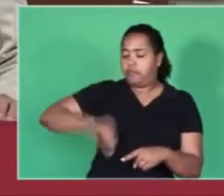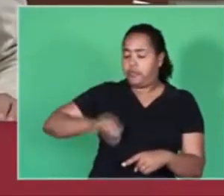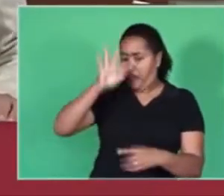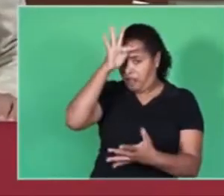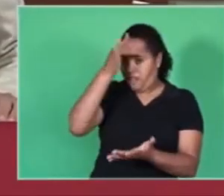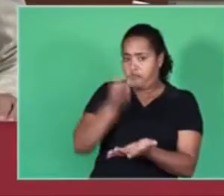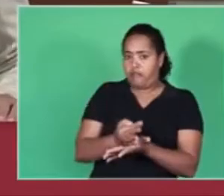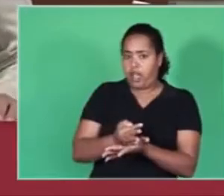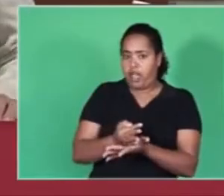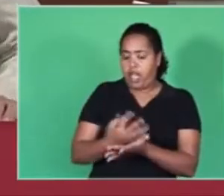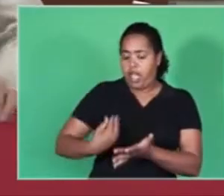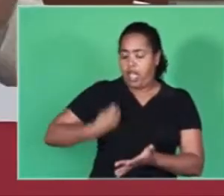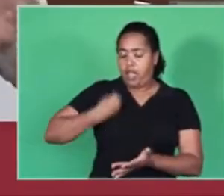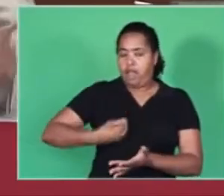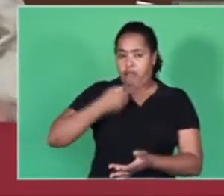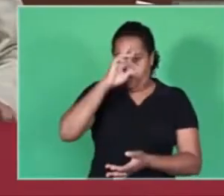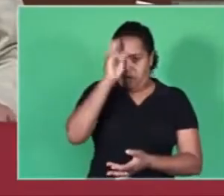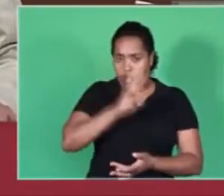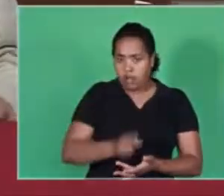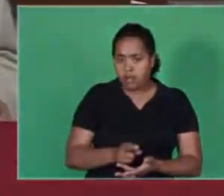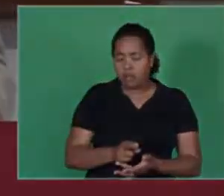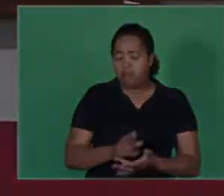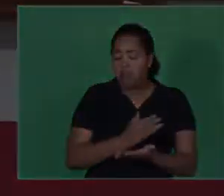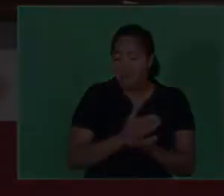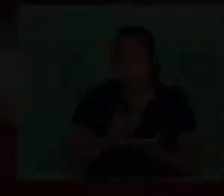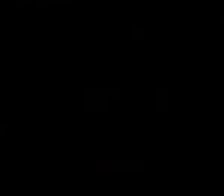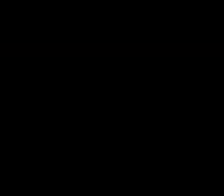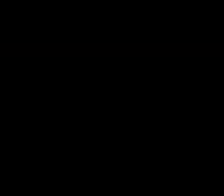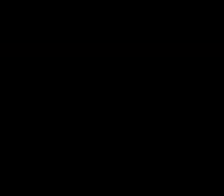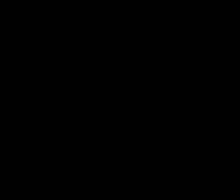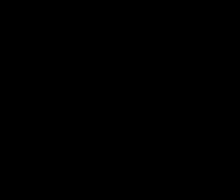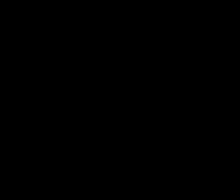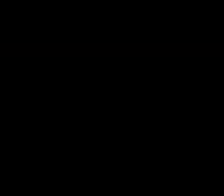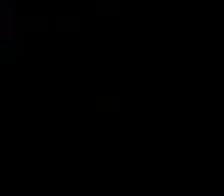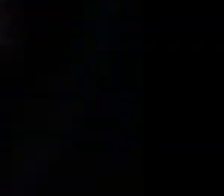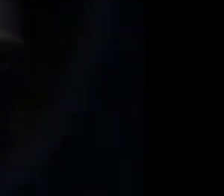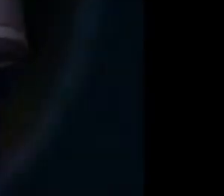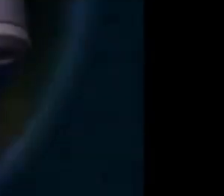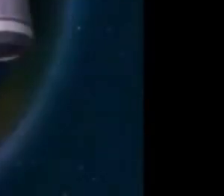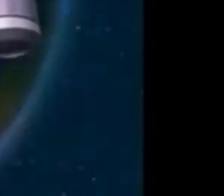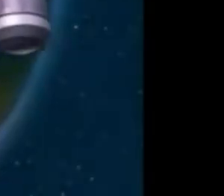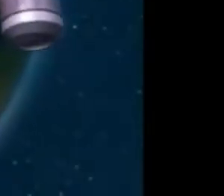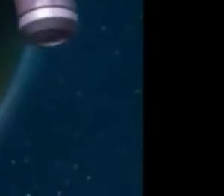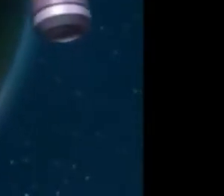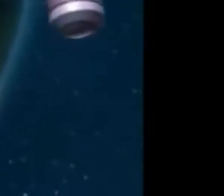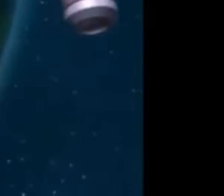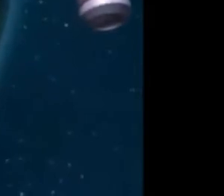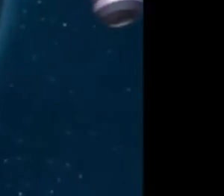Enter into reason. You're going to explain the Bible by reason. Okay, let's stand.